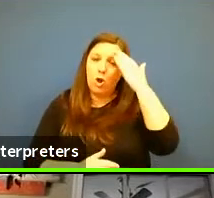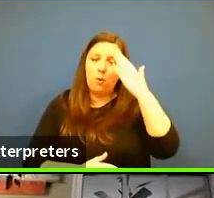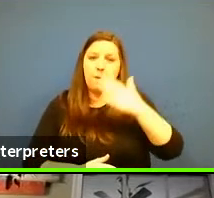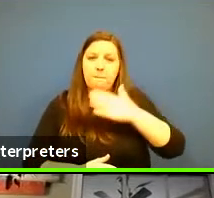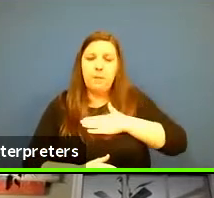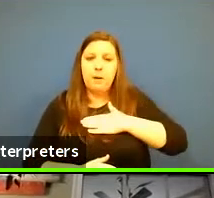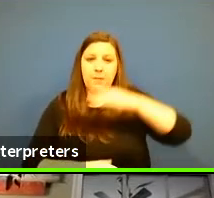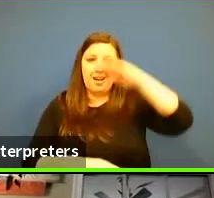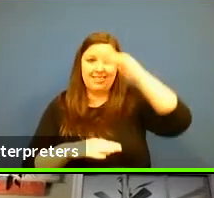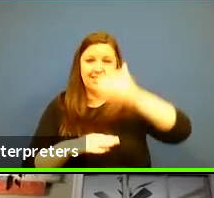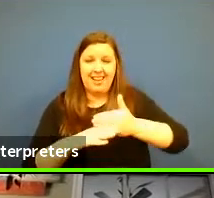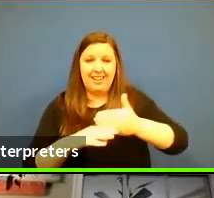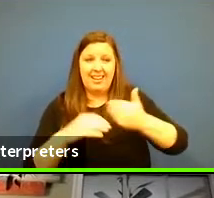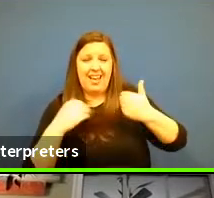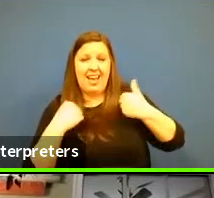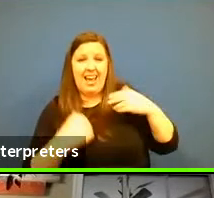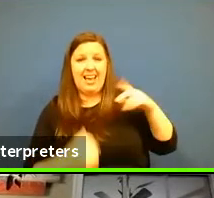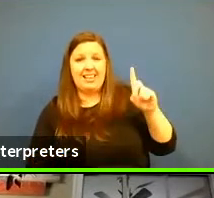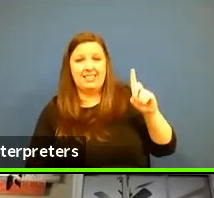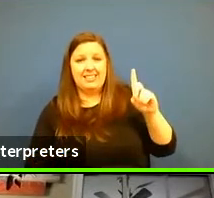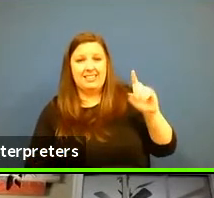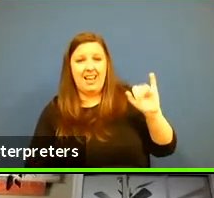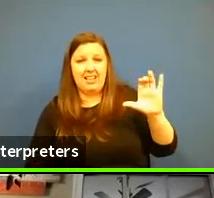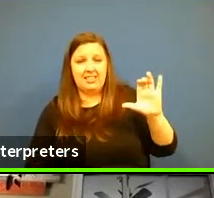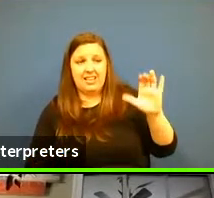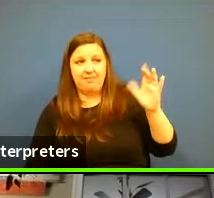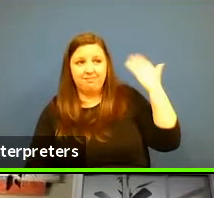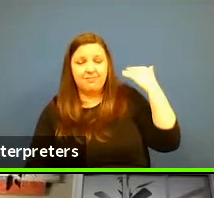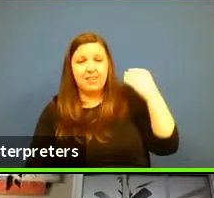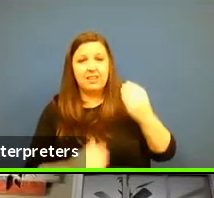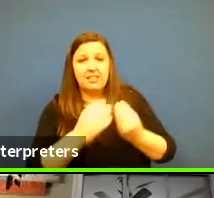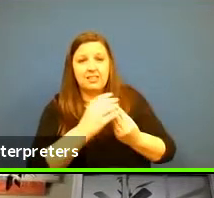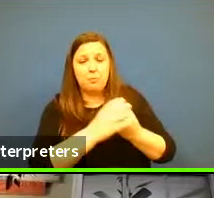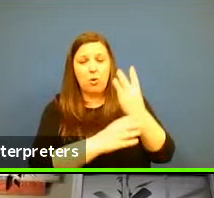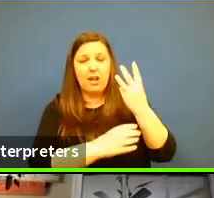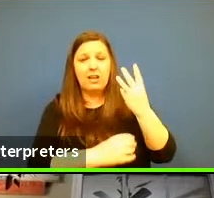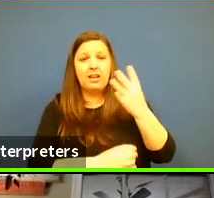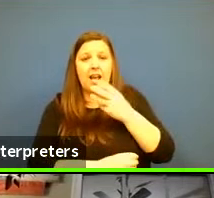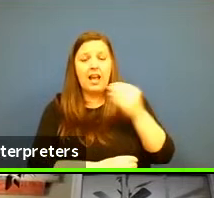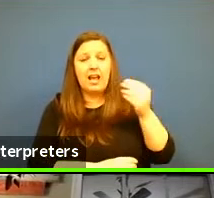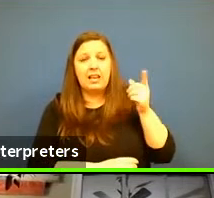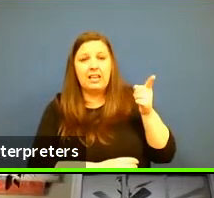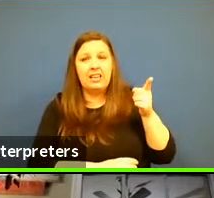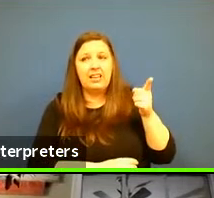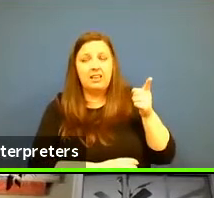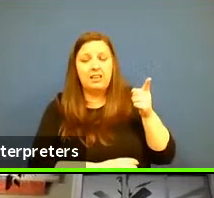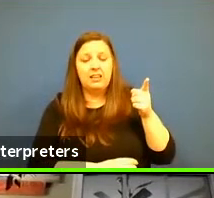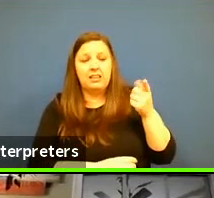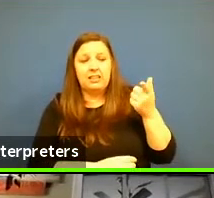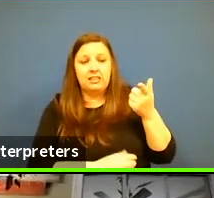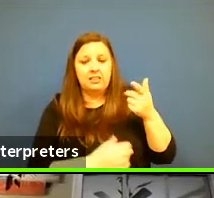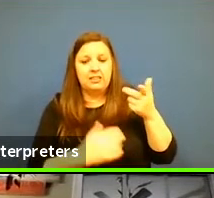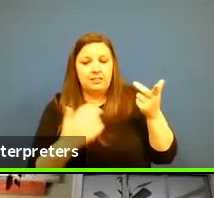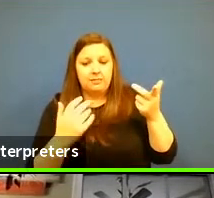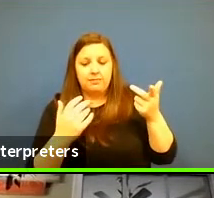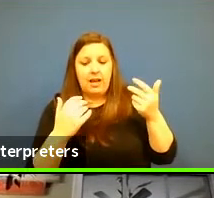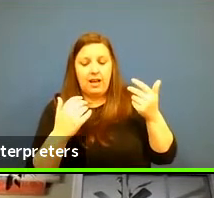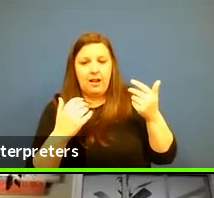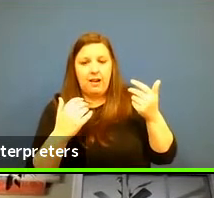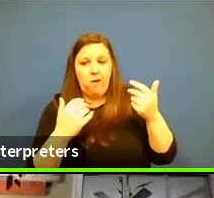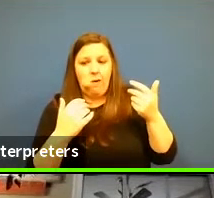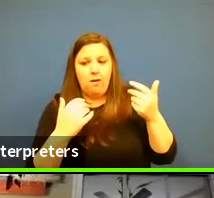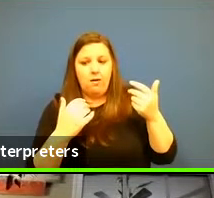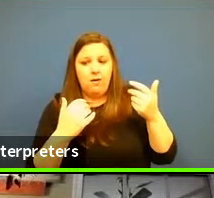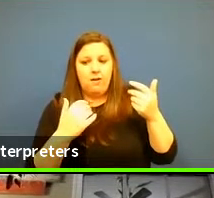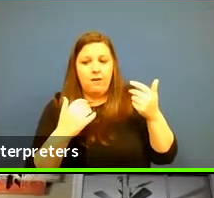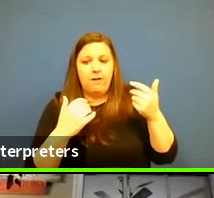DIC earlier in the spring and had amputations, and now in November he's having open